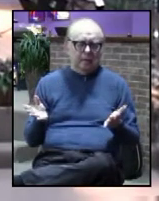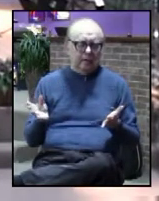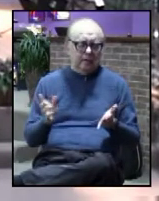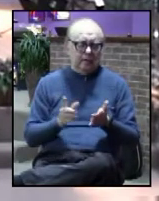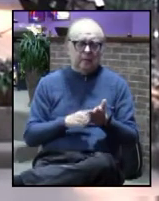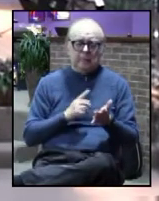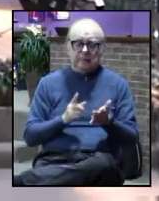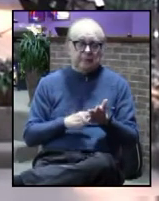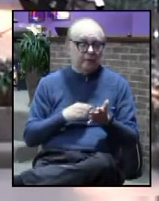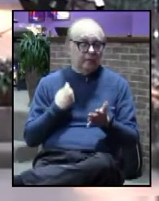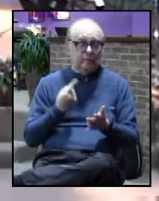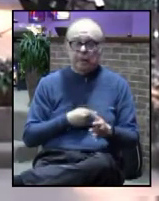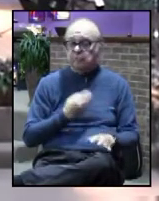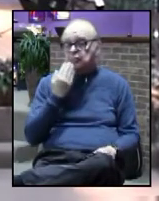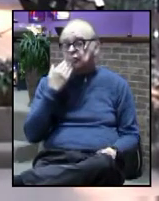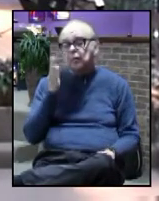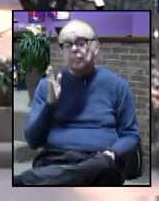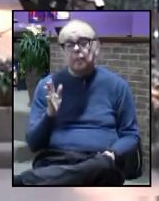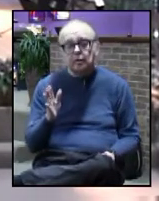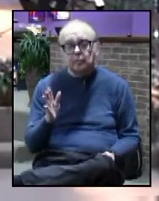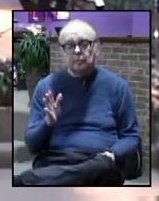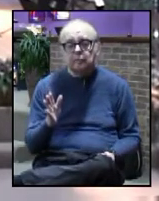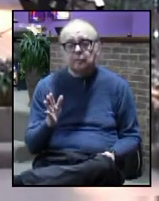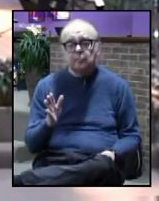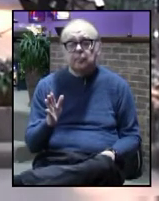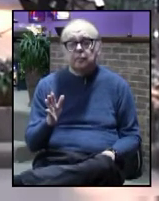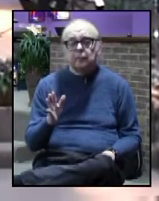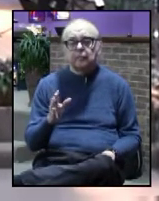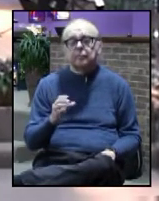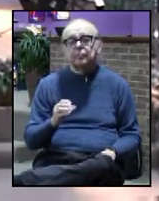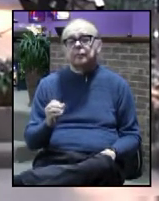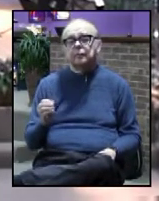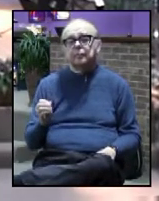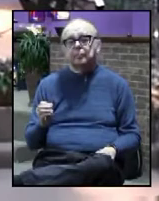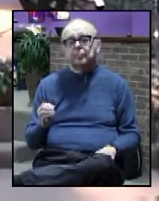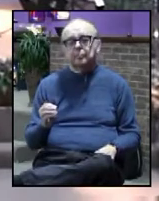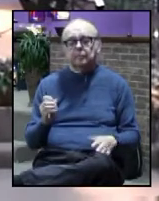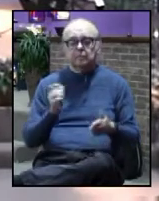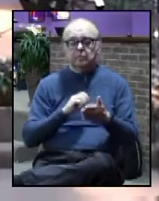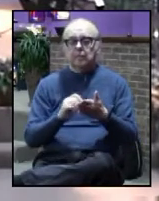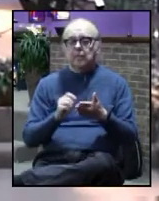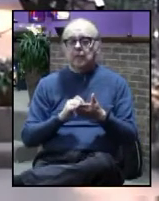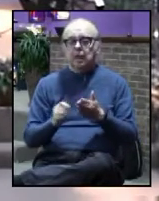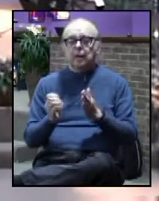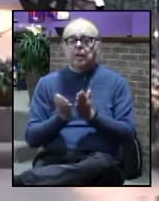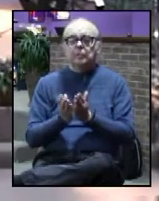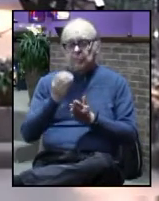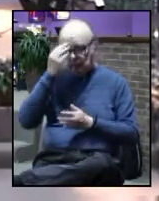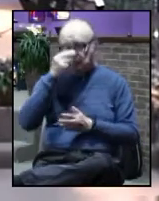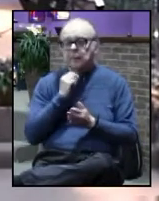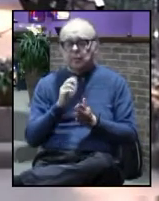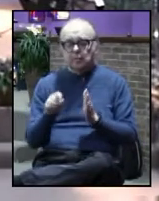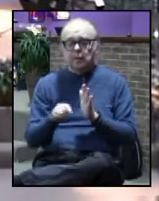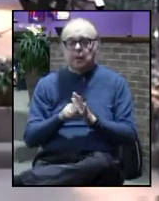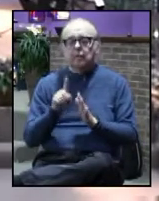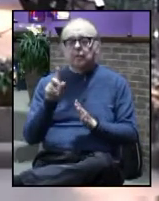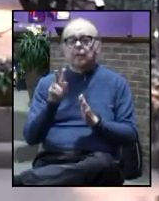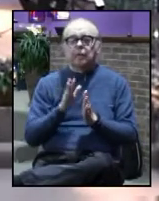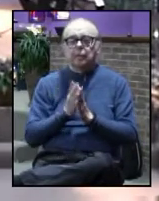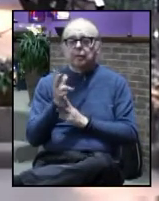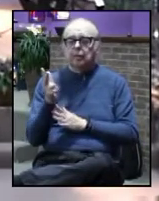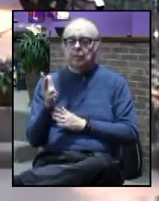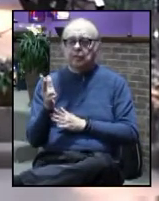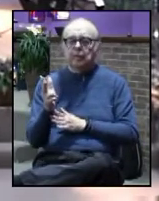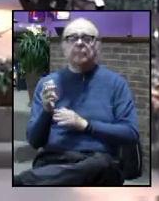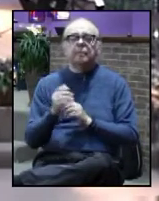Sometimes we just don't know. And the writer in the book of Hebrews says this in verses 1 through 3. If you don't have